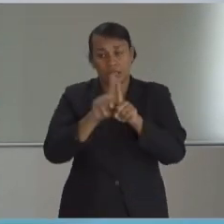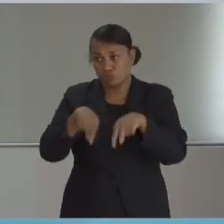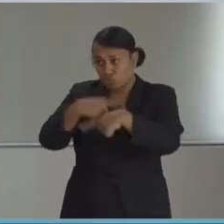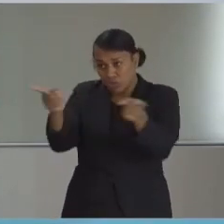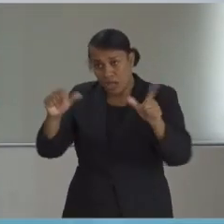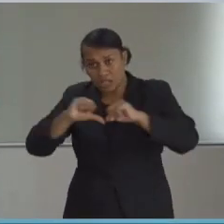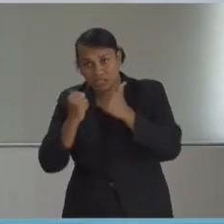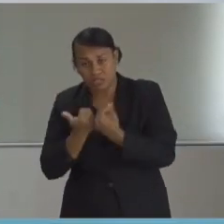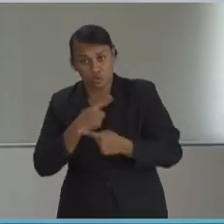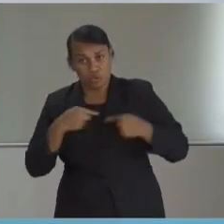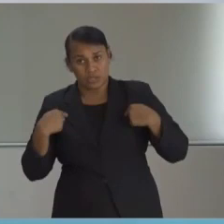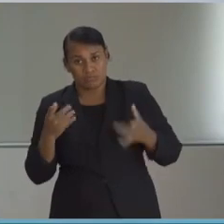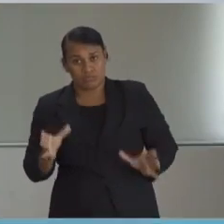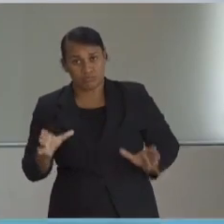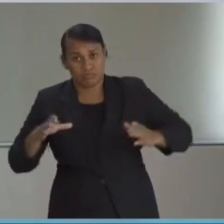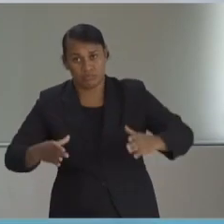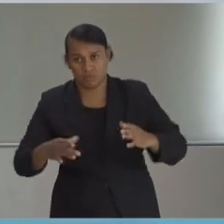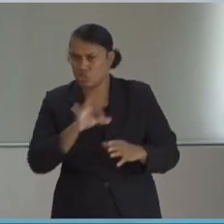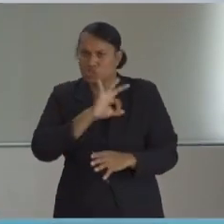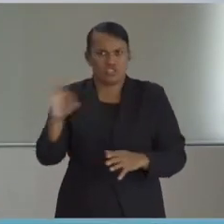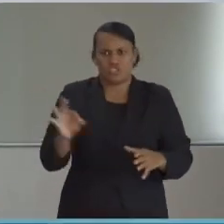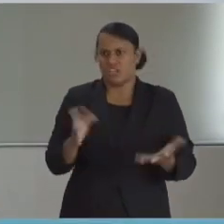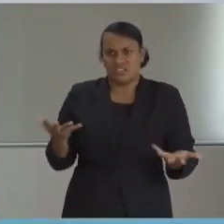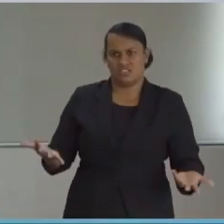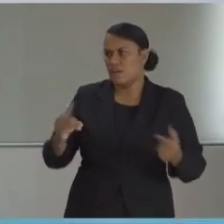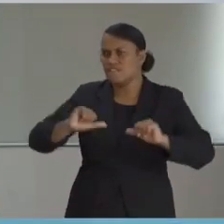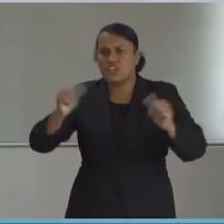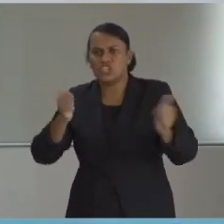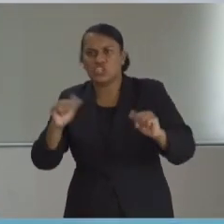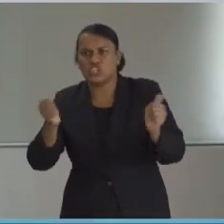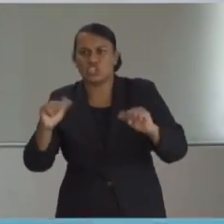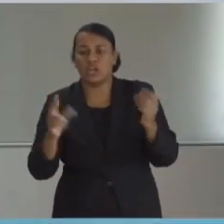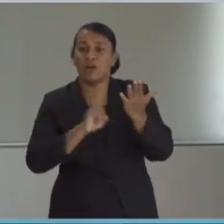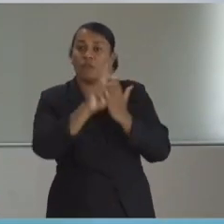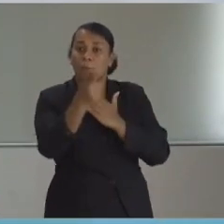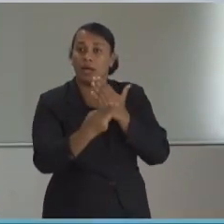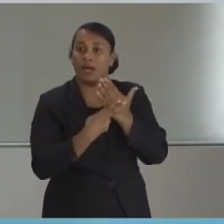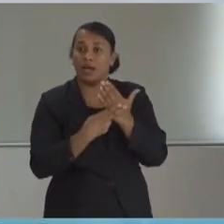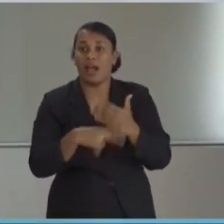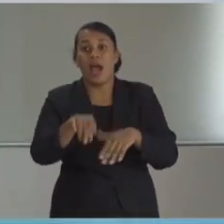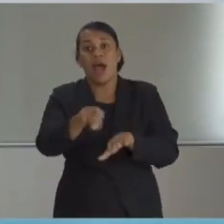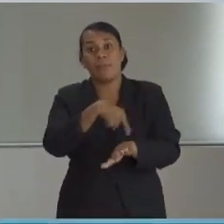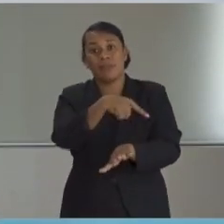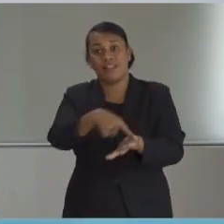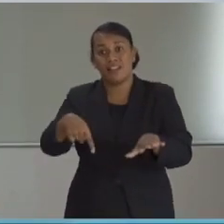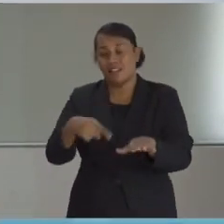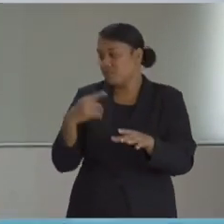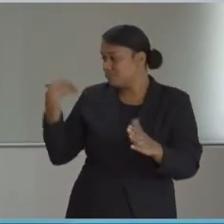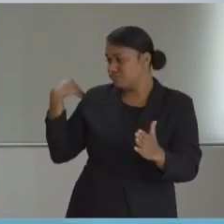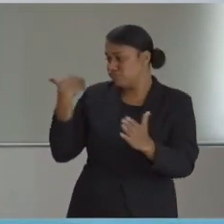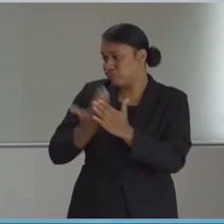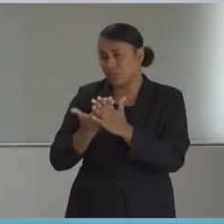to be out of our cyclone season, November to April, and that is expected.